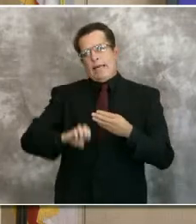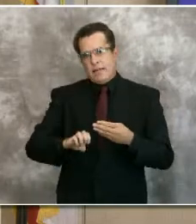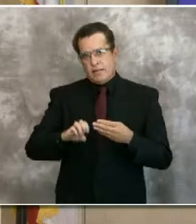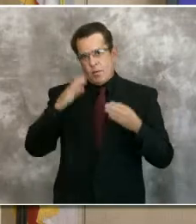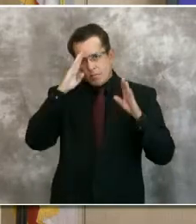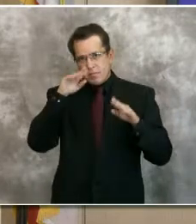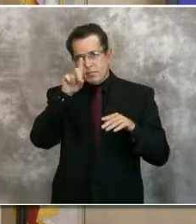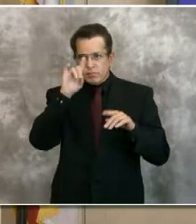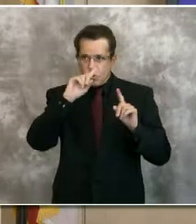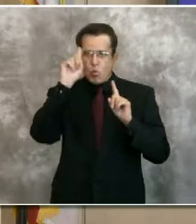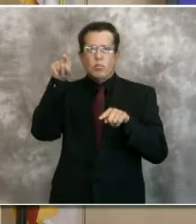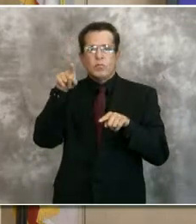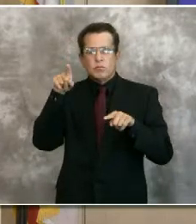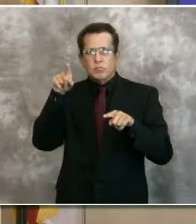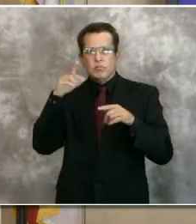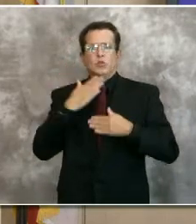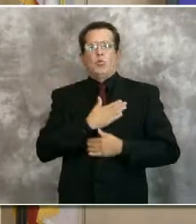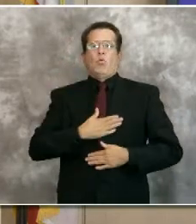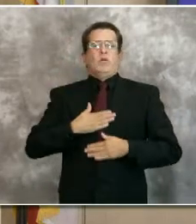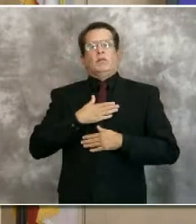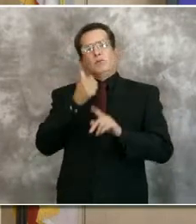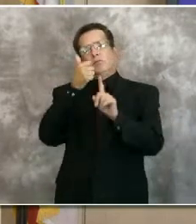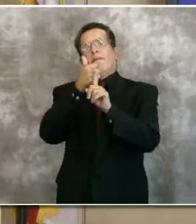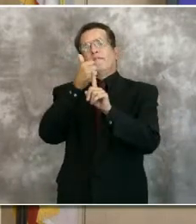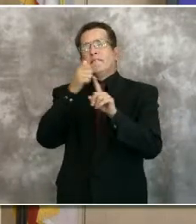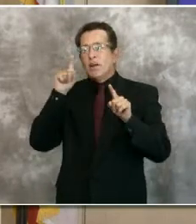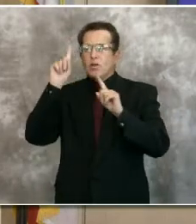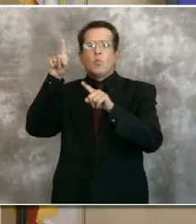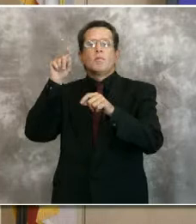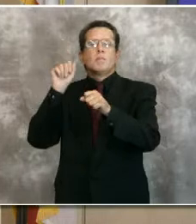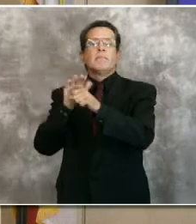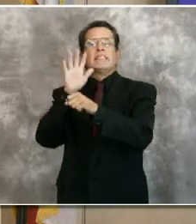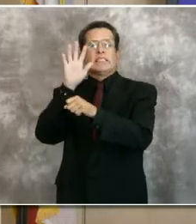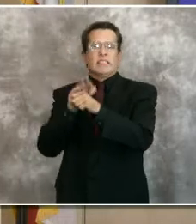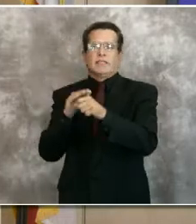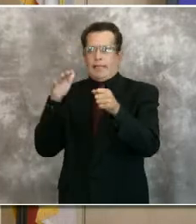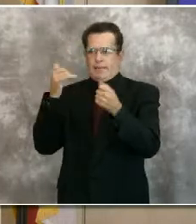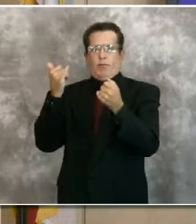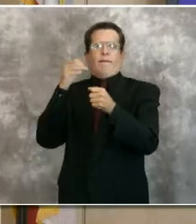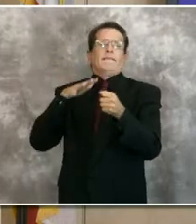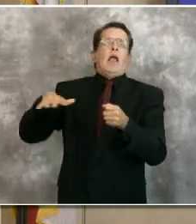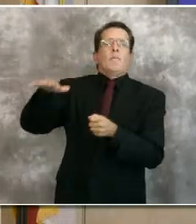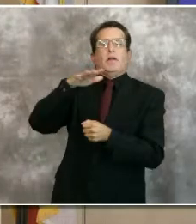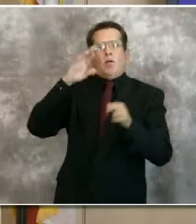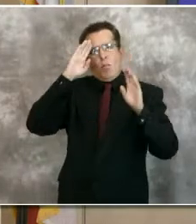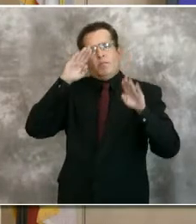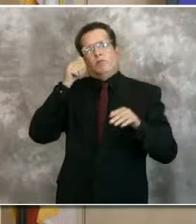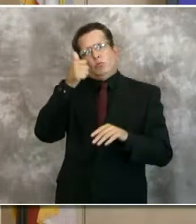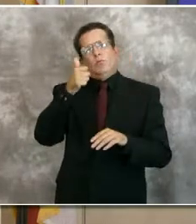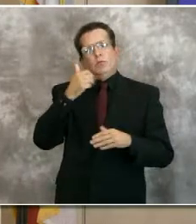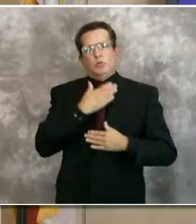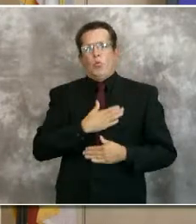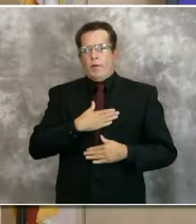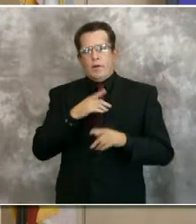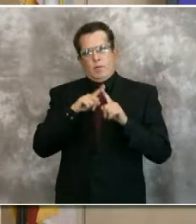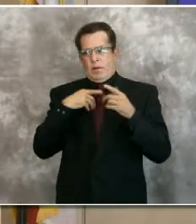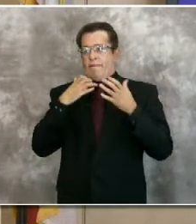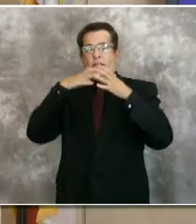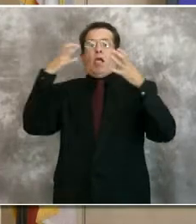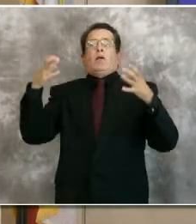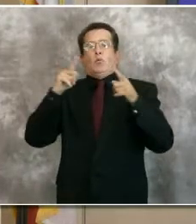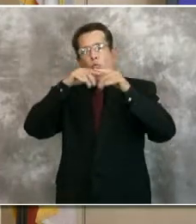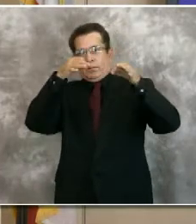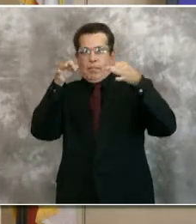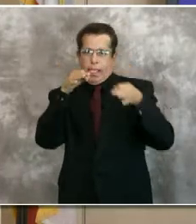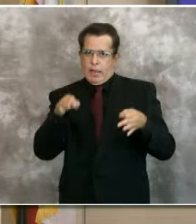maybe get out and get some fresh air and at least enjoy the environment. We have a lot of ground to cover today, and so we're